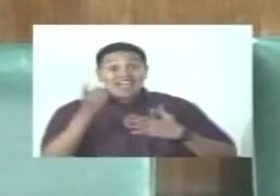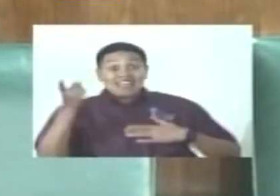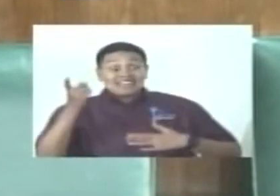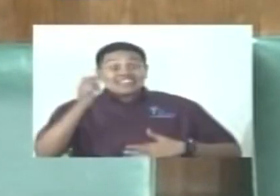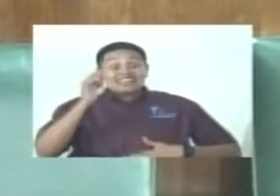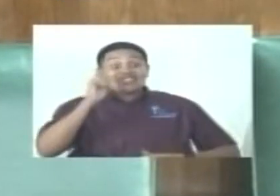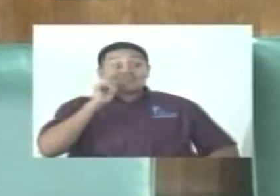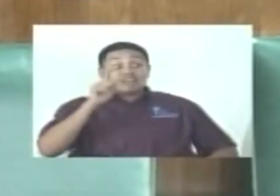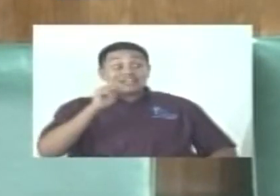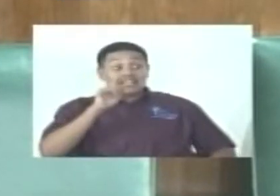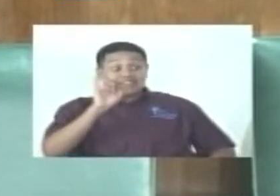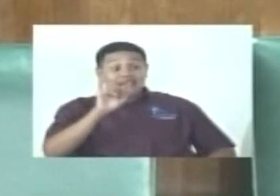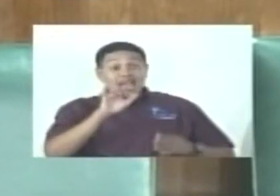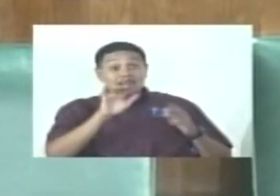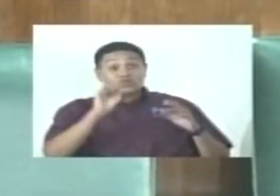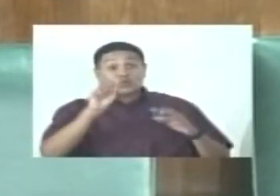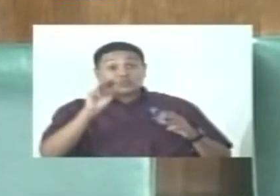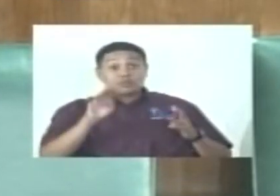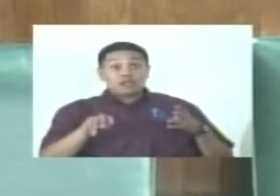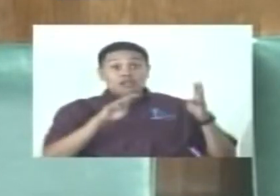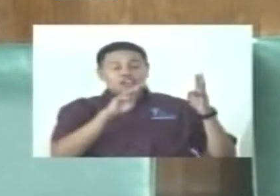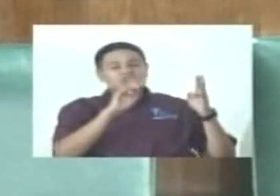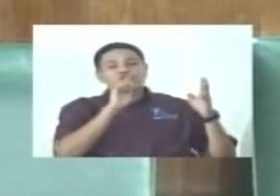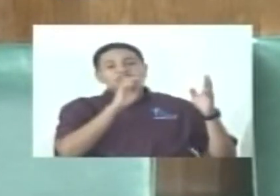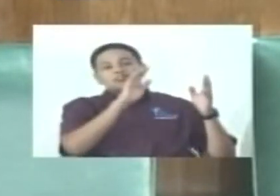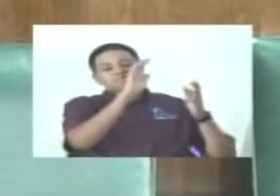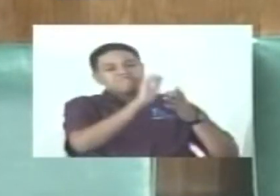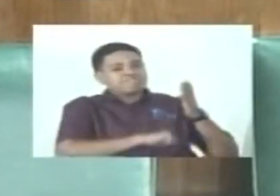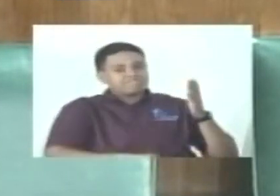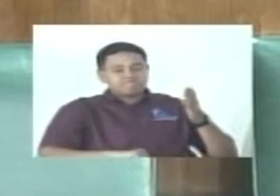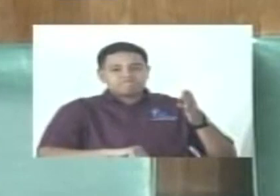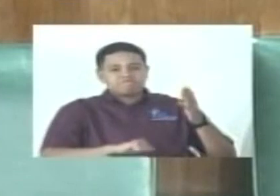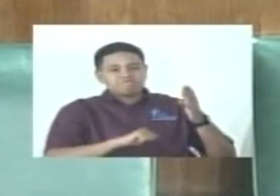has taken down the ad.